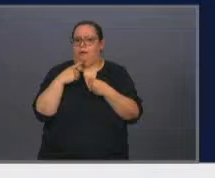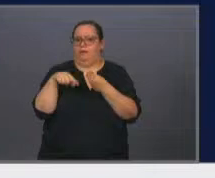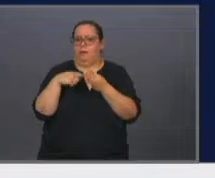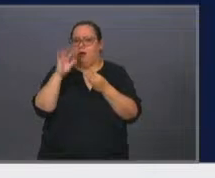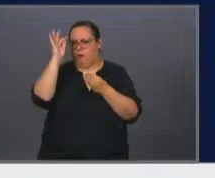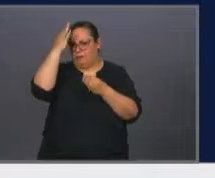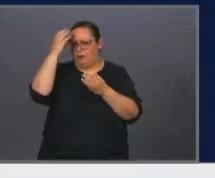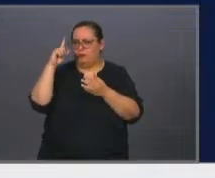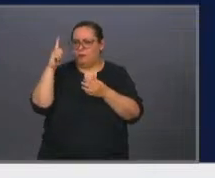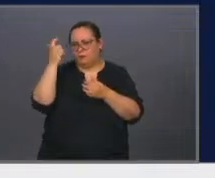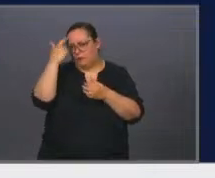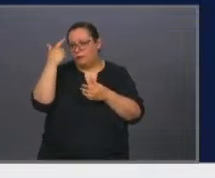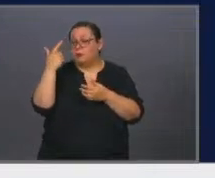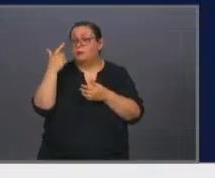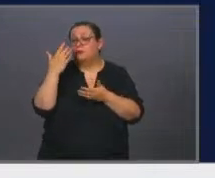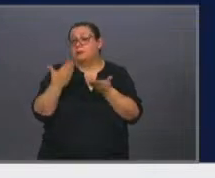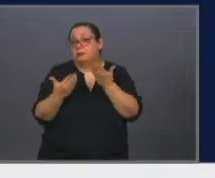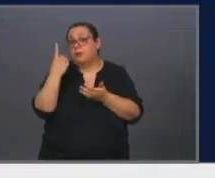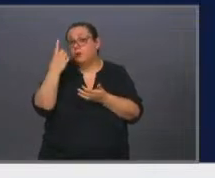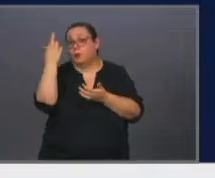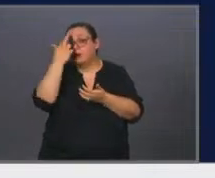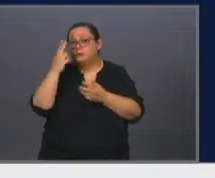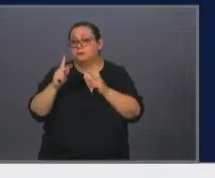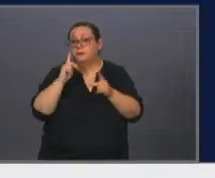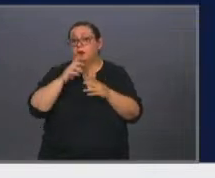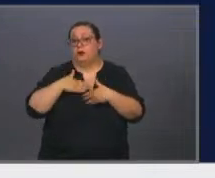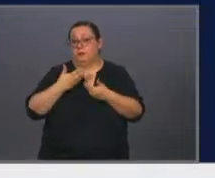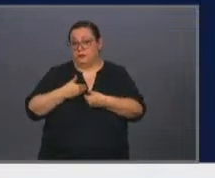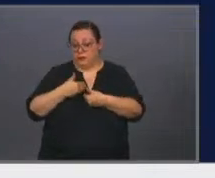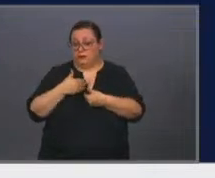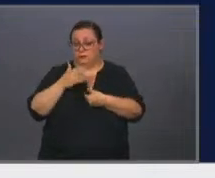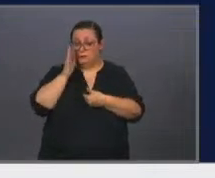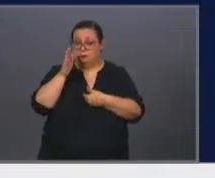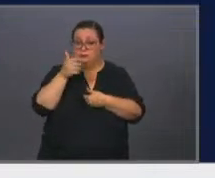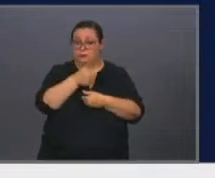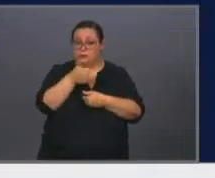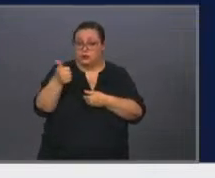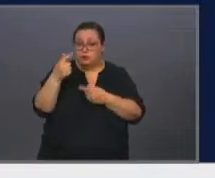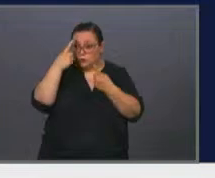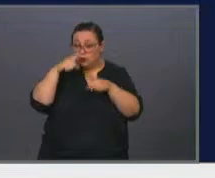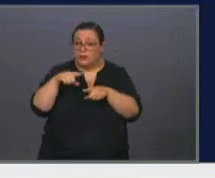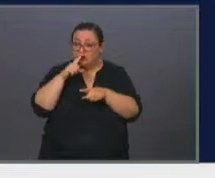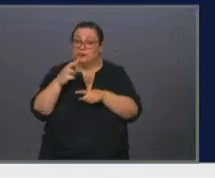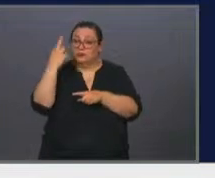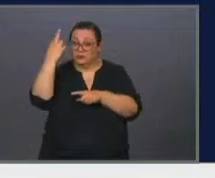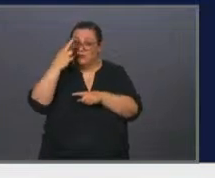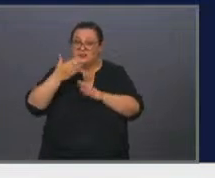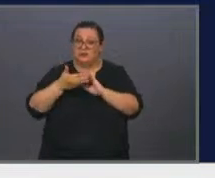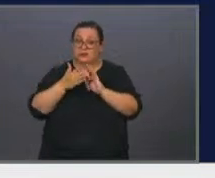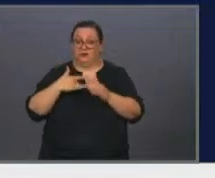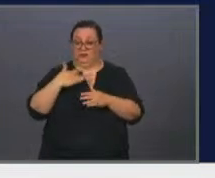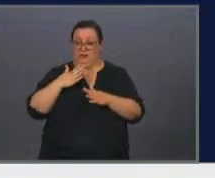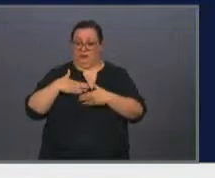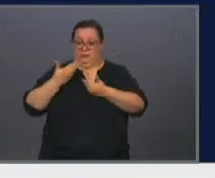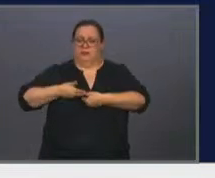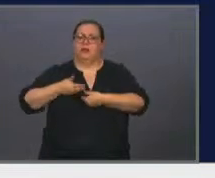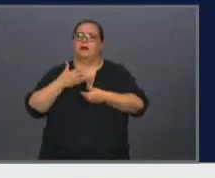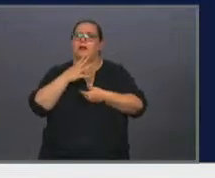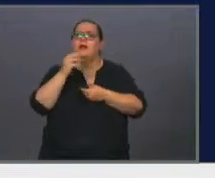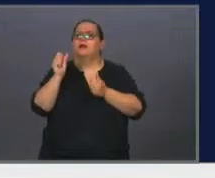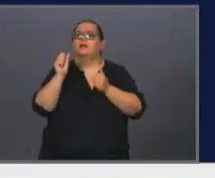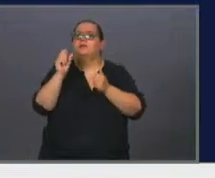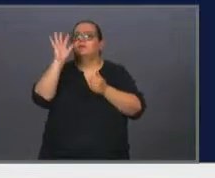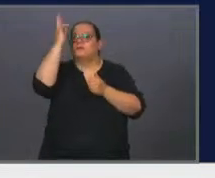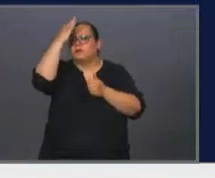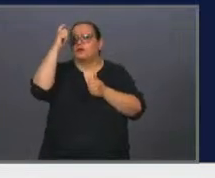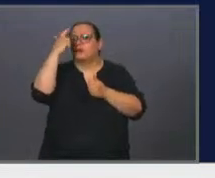And that is one reason maybe they're upset. Would you agree with that philosophy that there's a reason to be upset? And what can the federal government do to